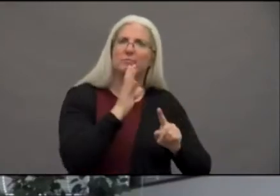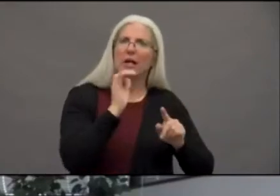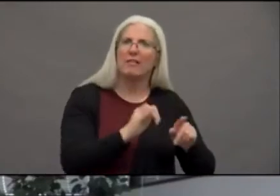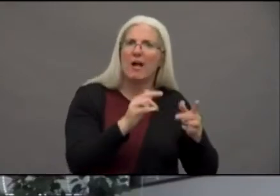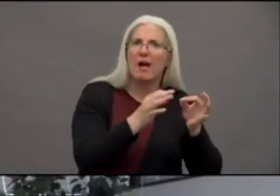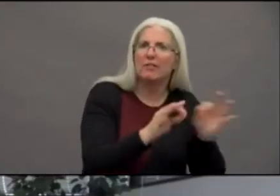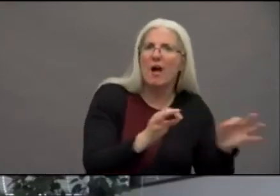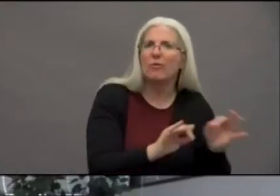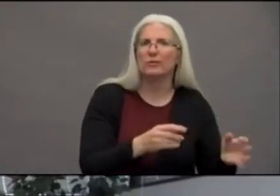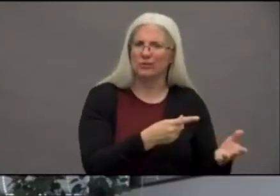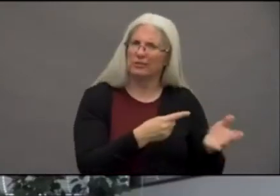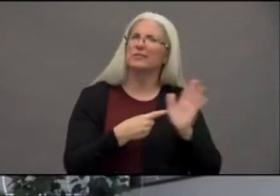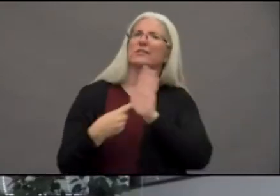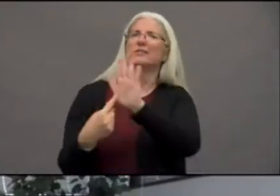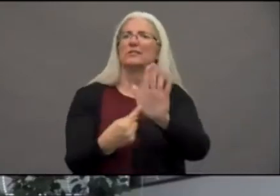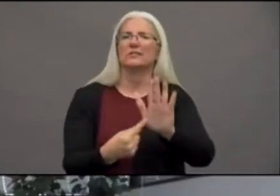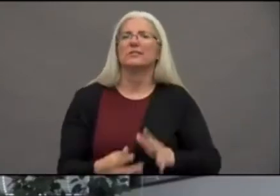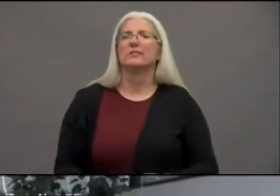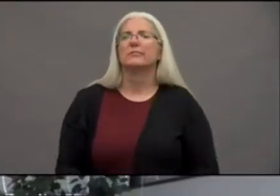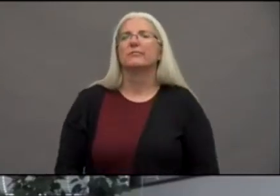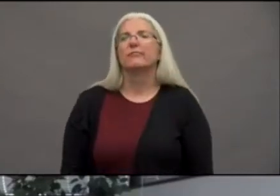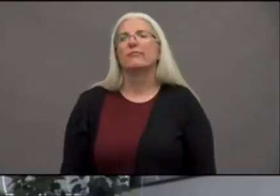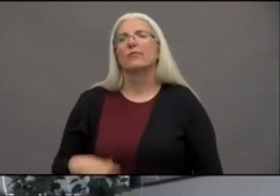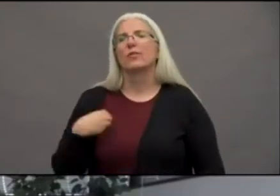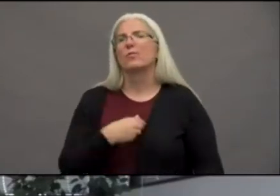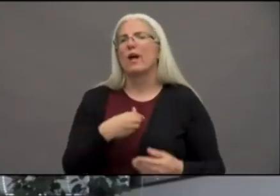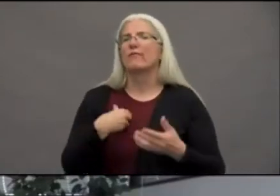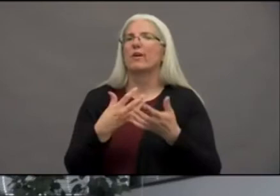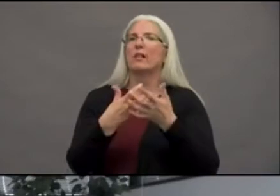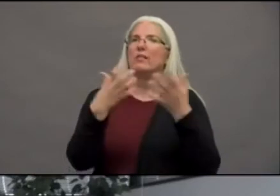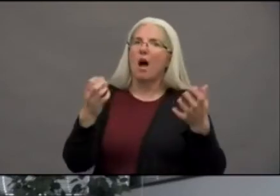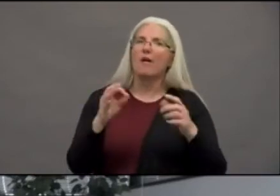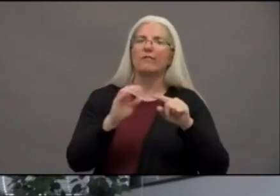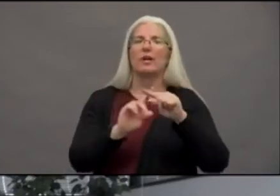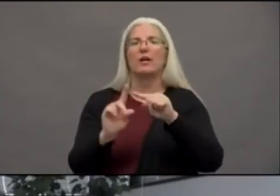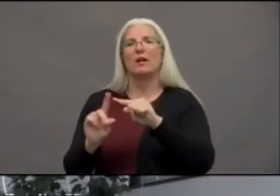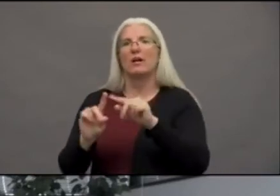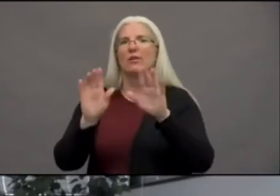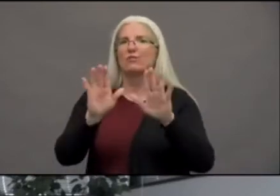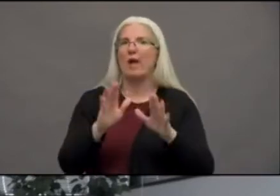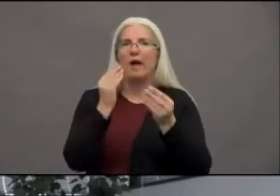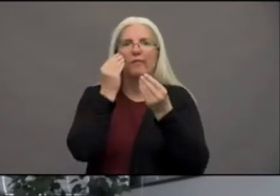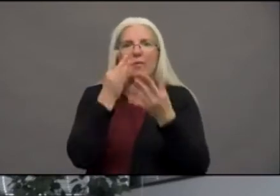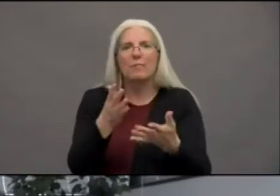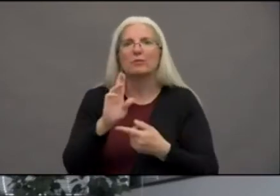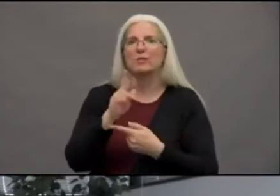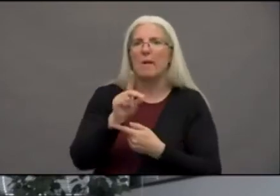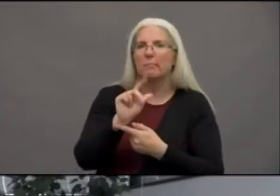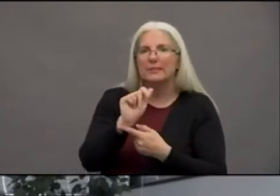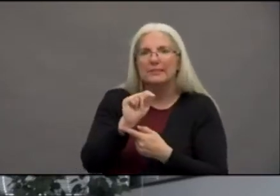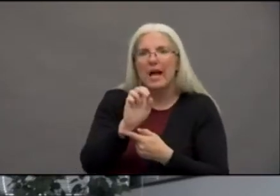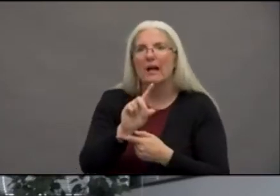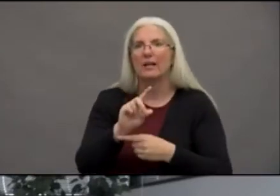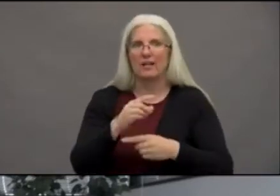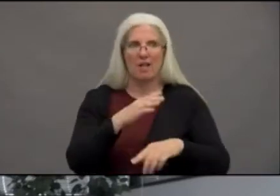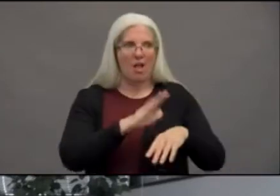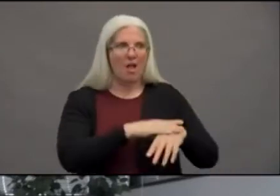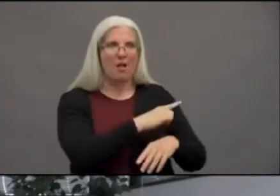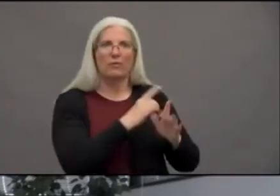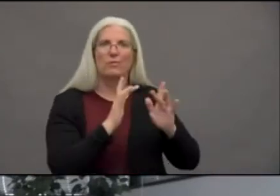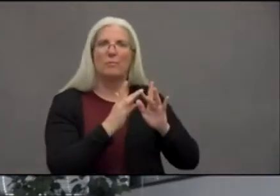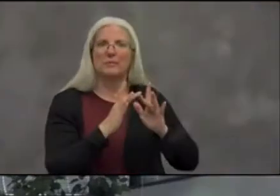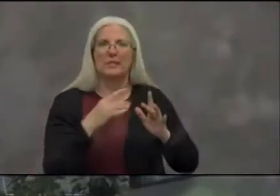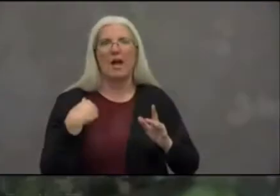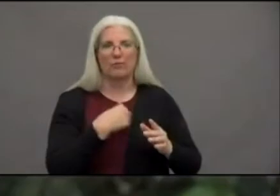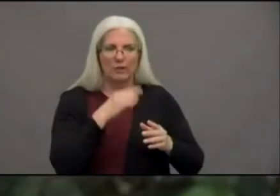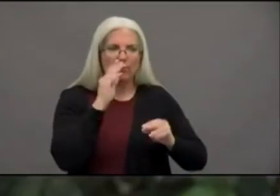communities. So lots of great information on resources and information that we have available as we navigate through COVID-19. And if you